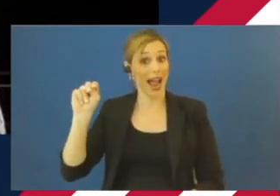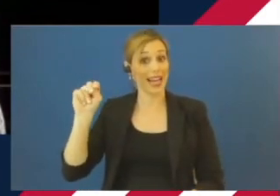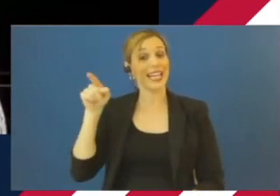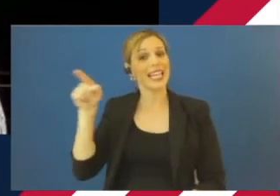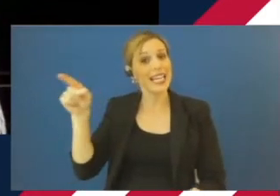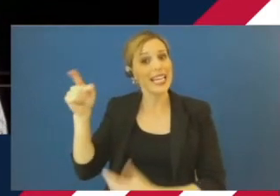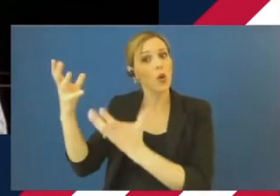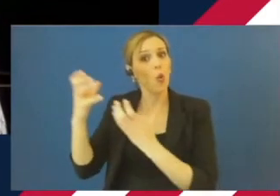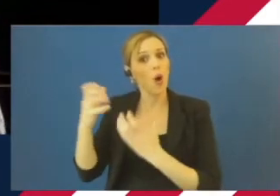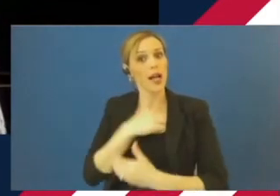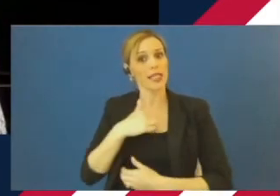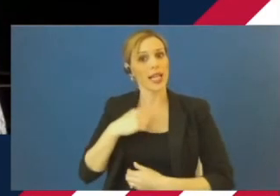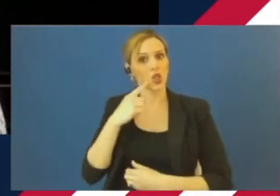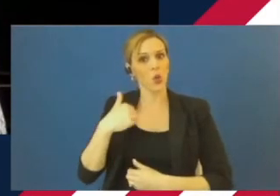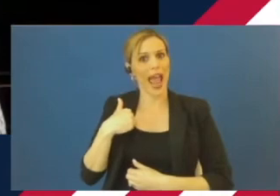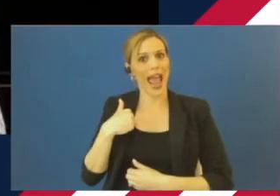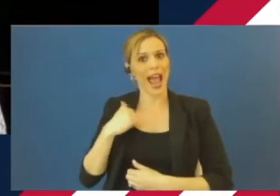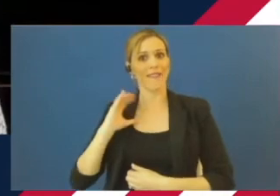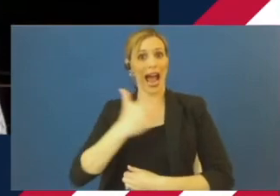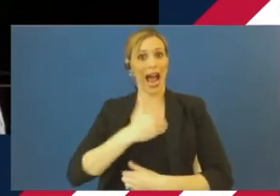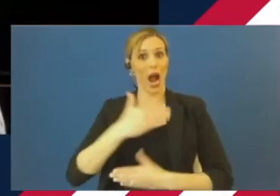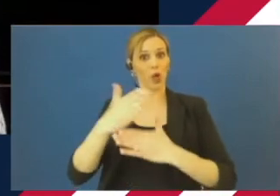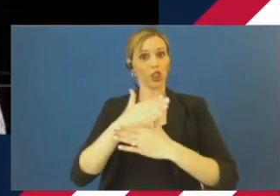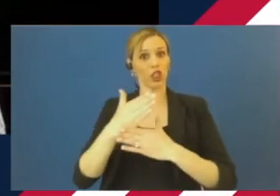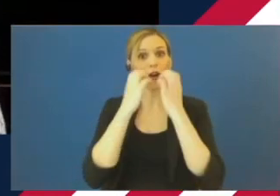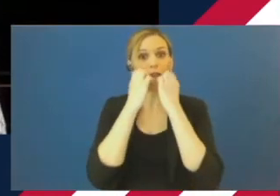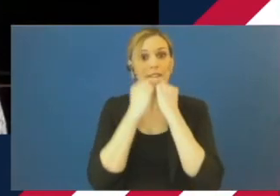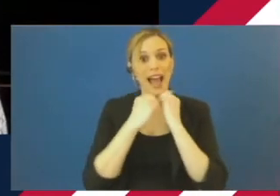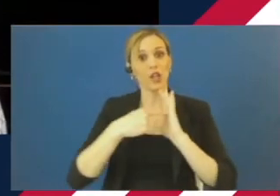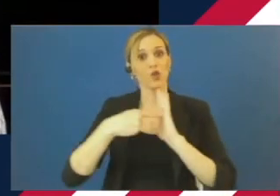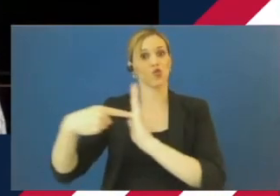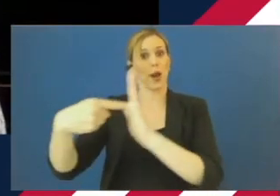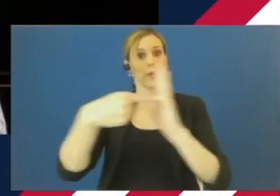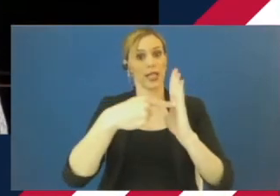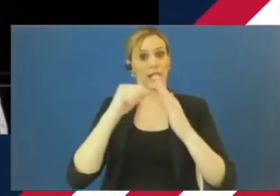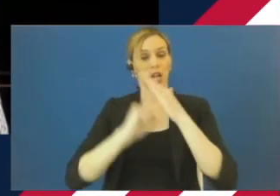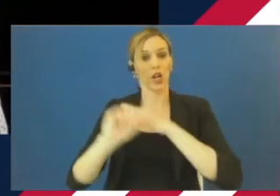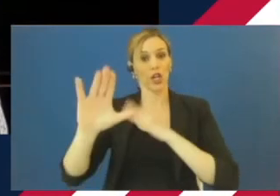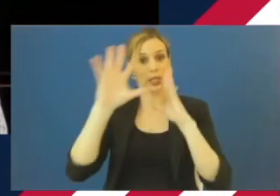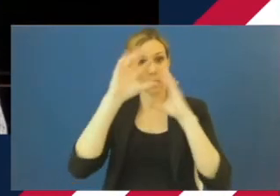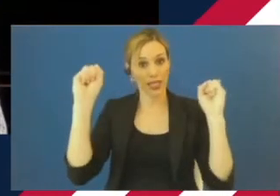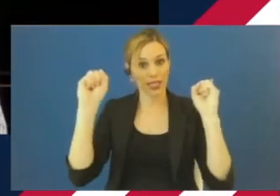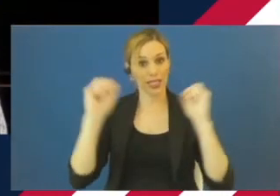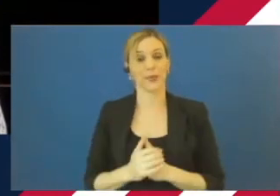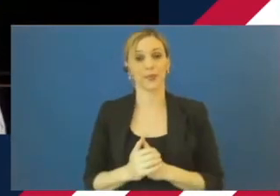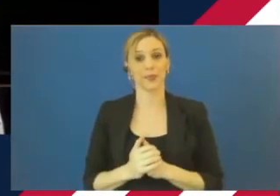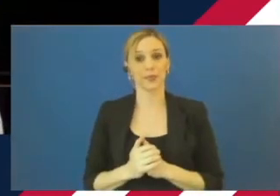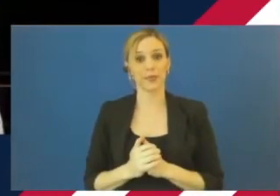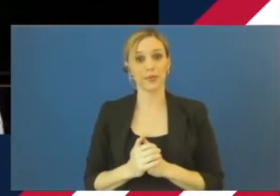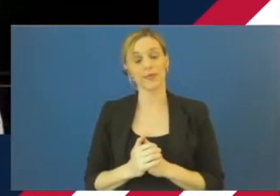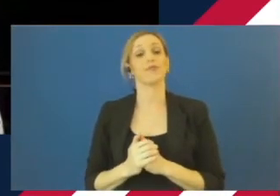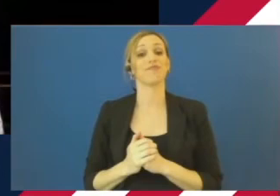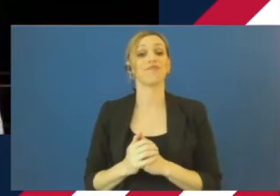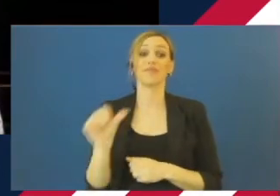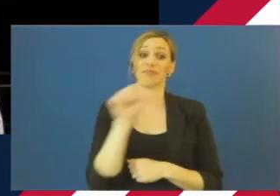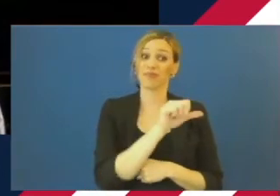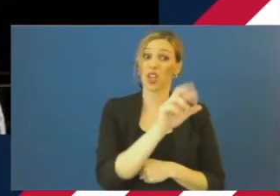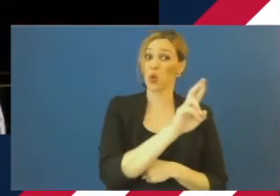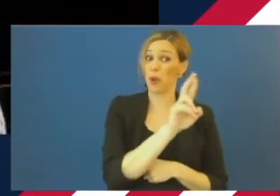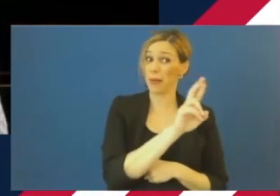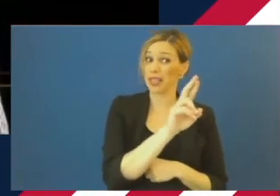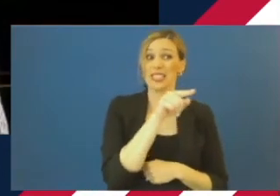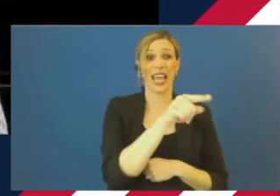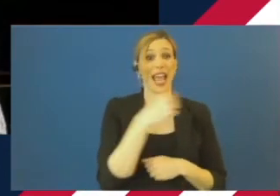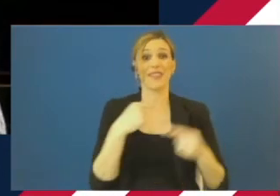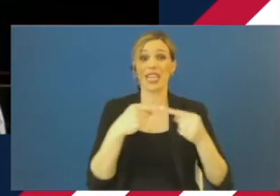values. The current administration has the opposite approach and will do everything they can to divide us.